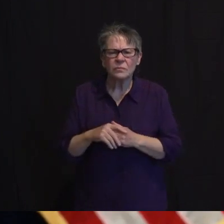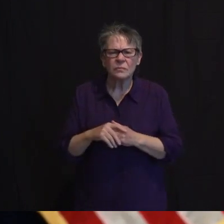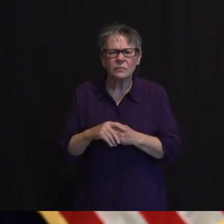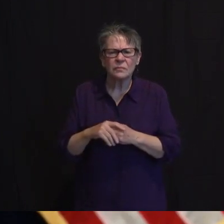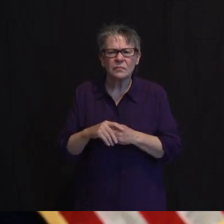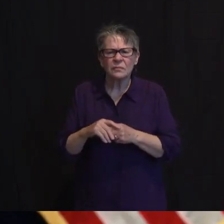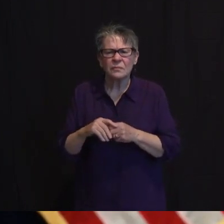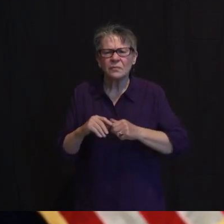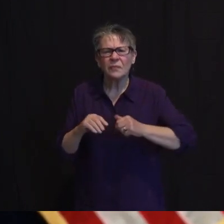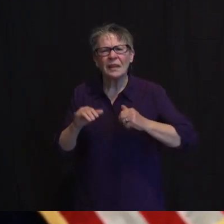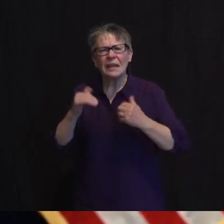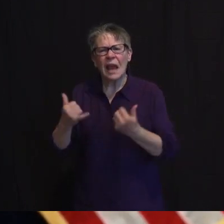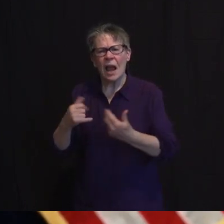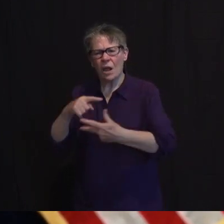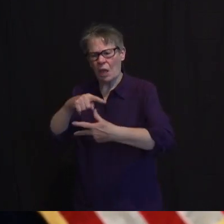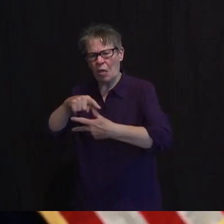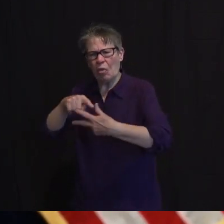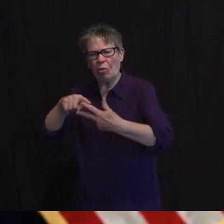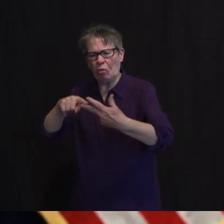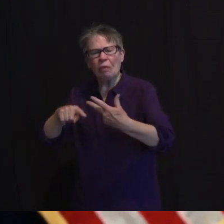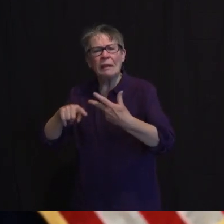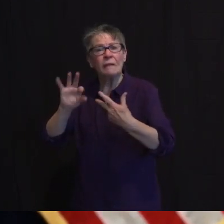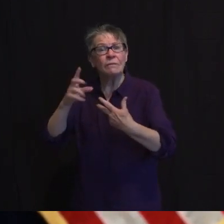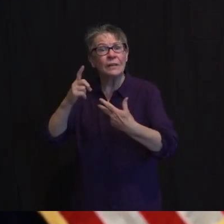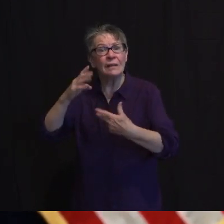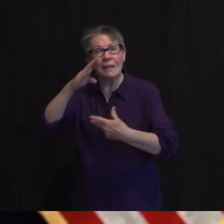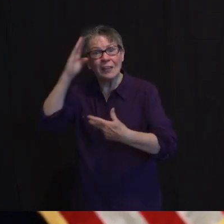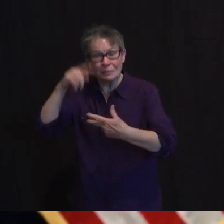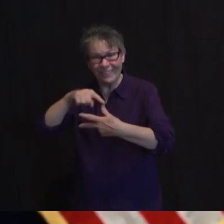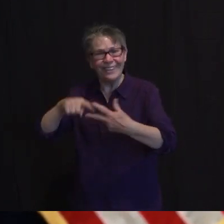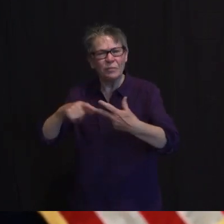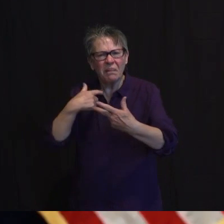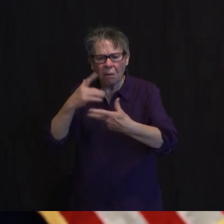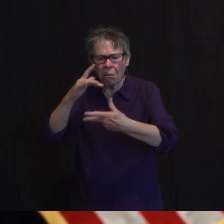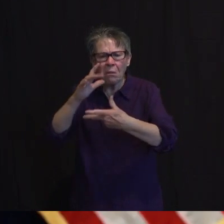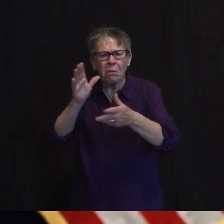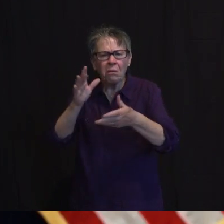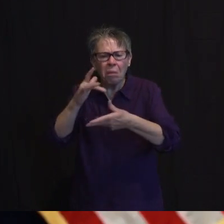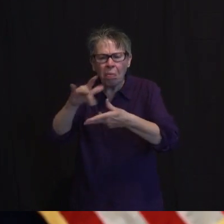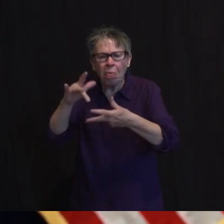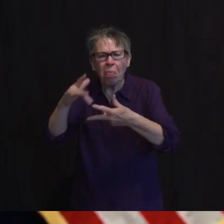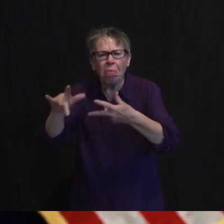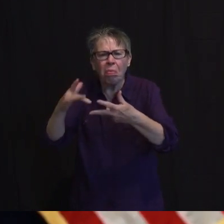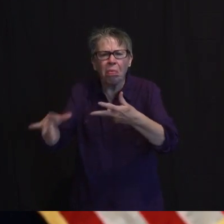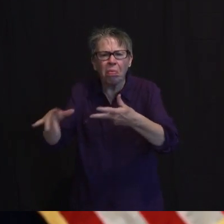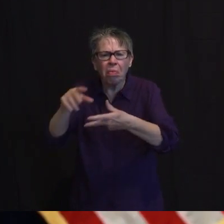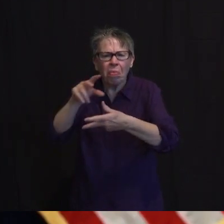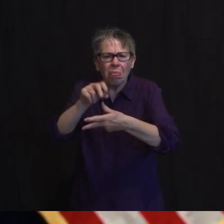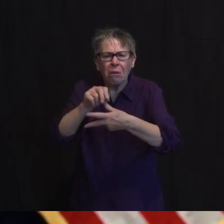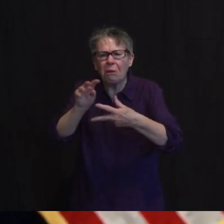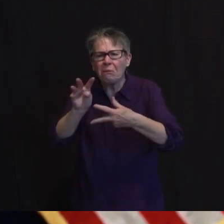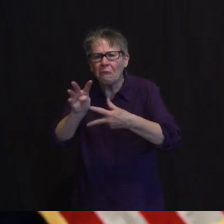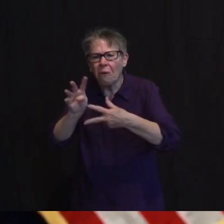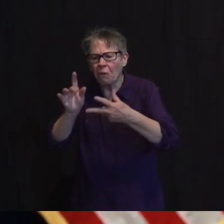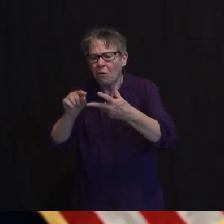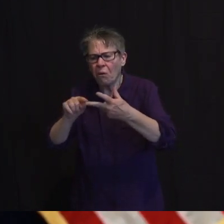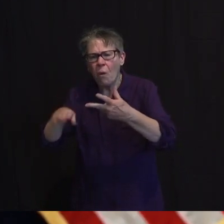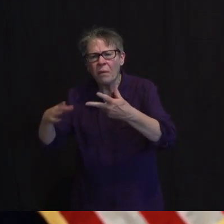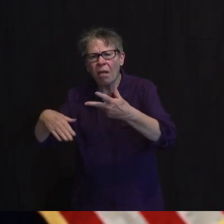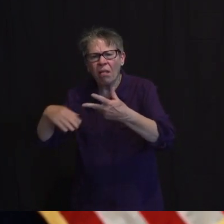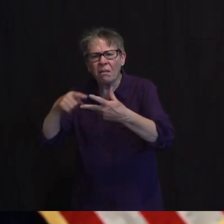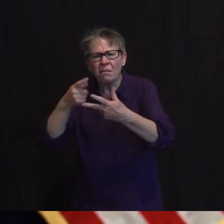ambulance statistics that the state police superintendent just gave, does it appear that people are showing up in hospitals now